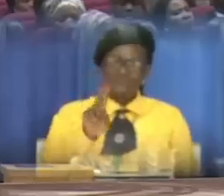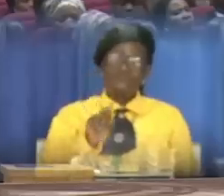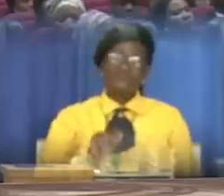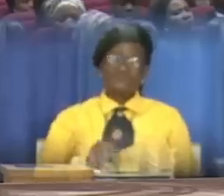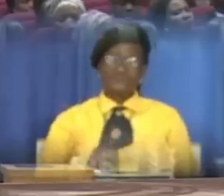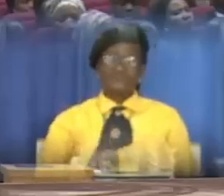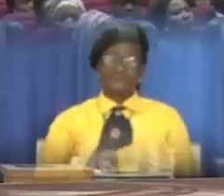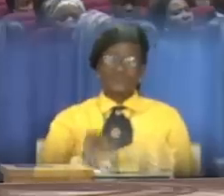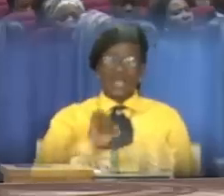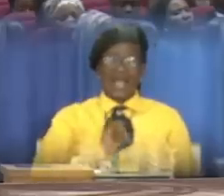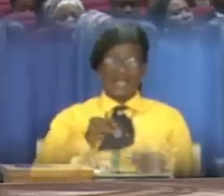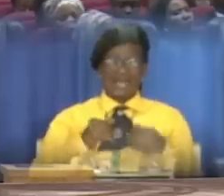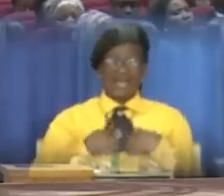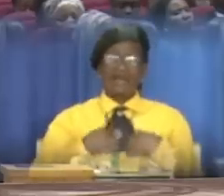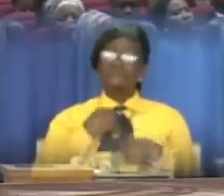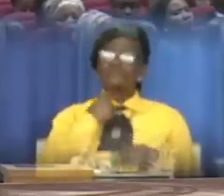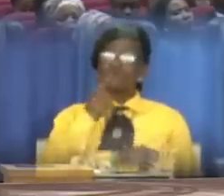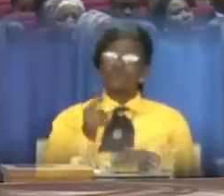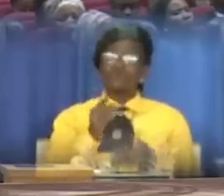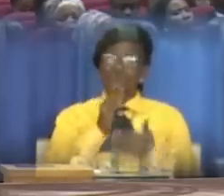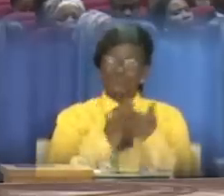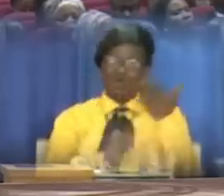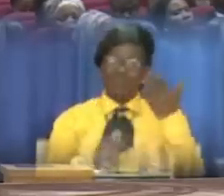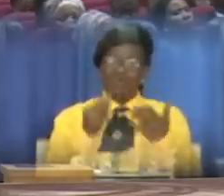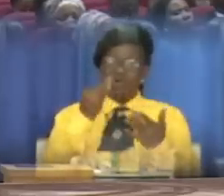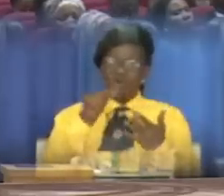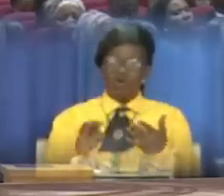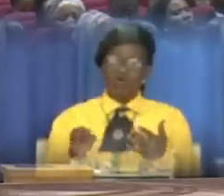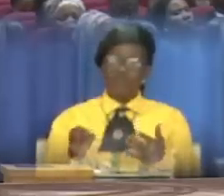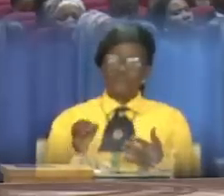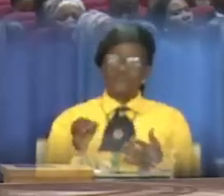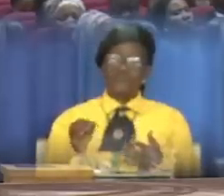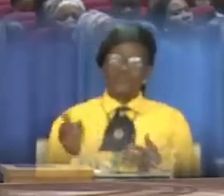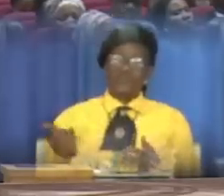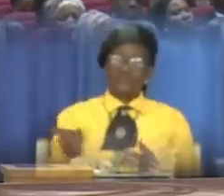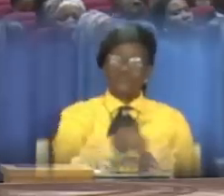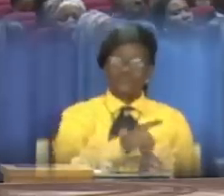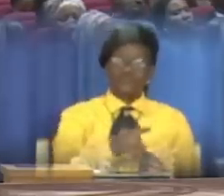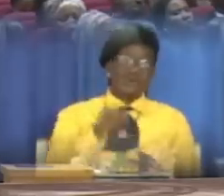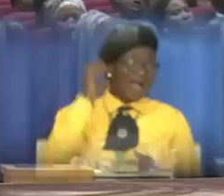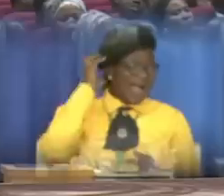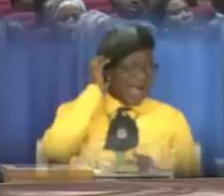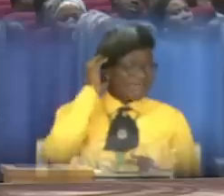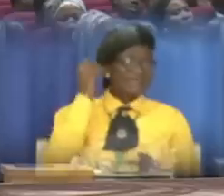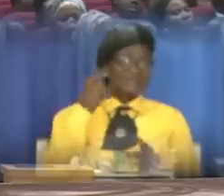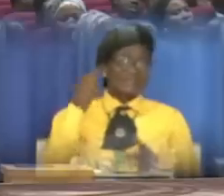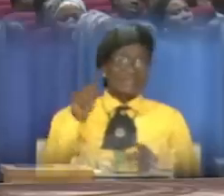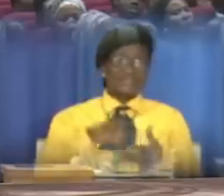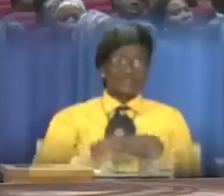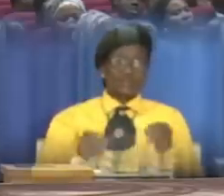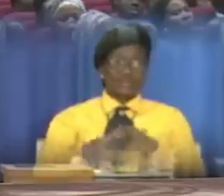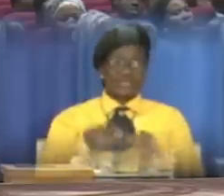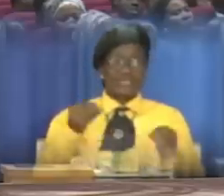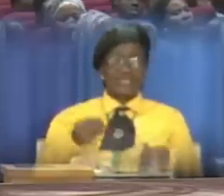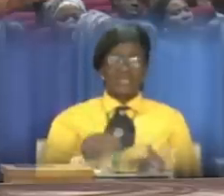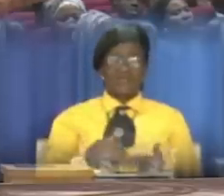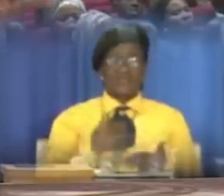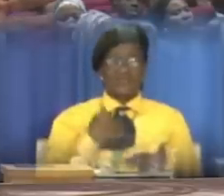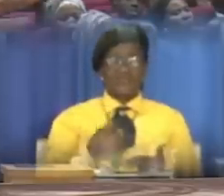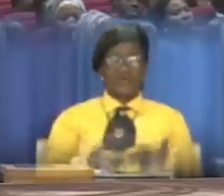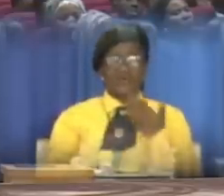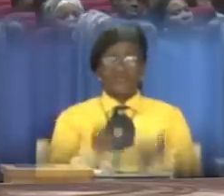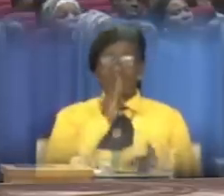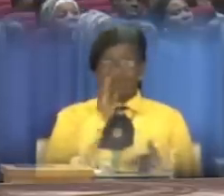As I've told you, some of you, you've heard the story before, maybe you forgot. story of a